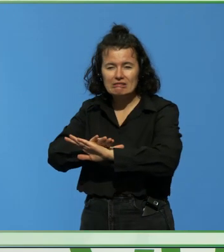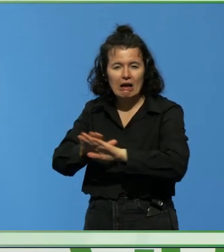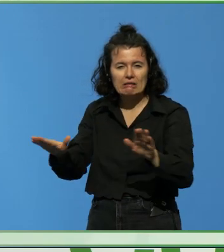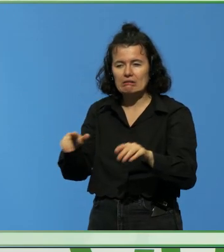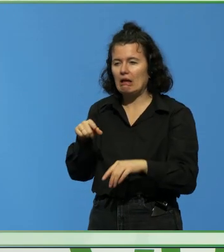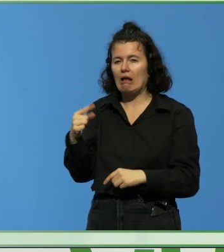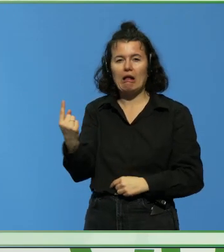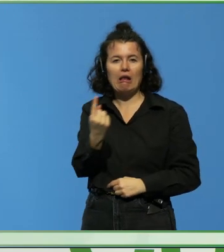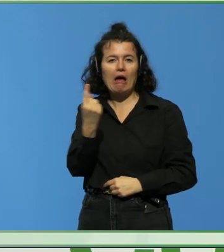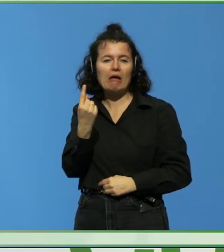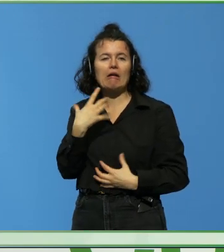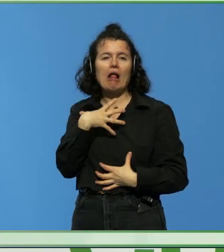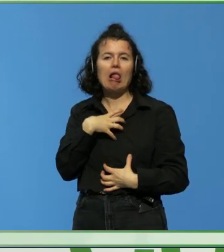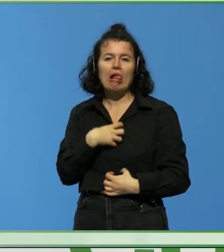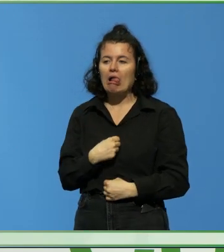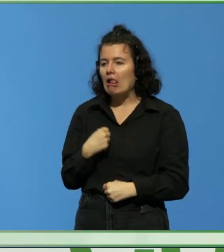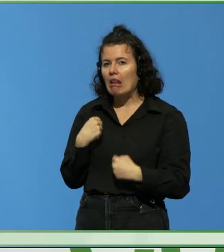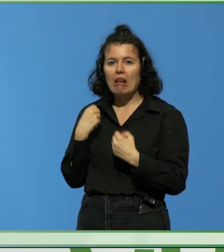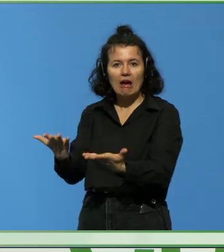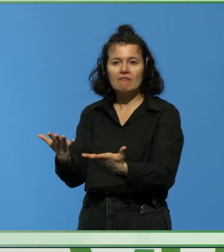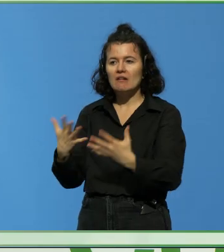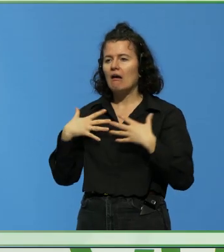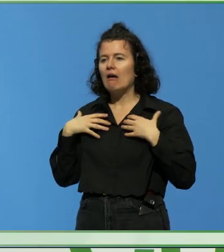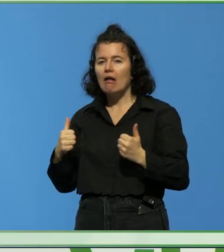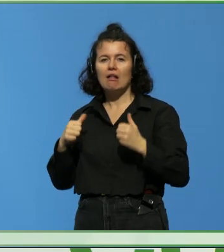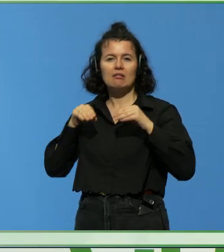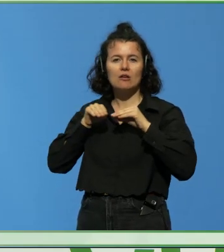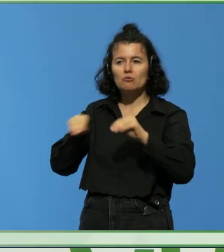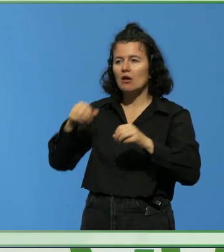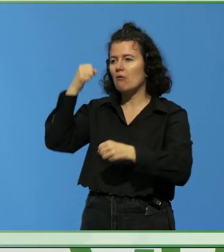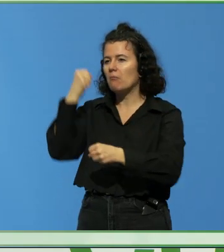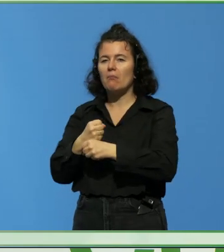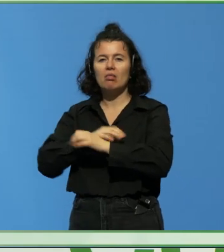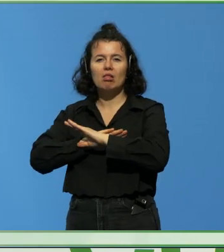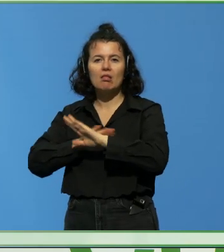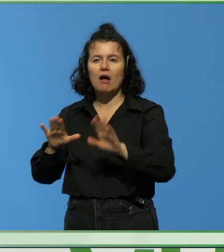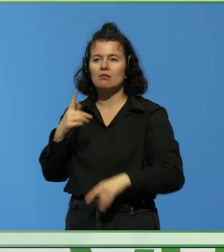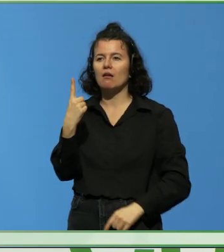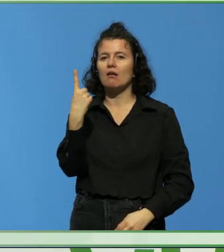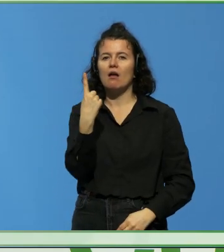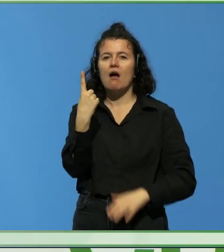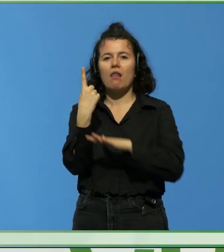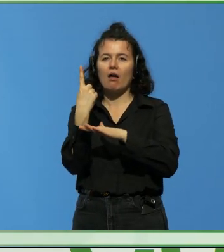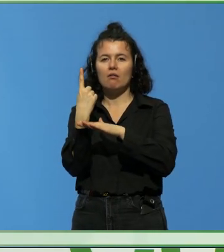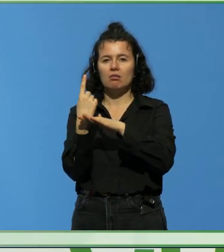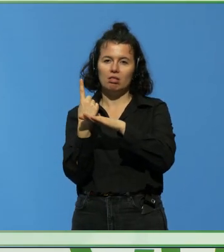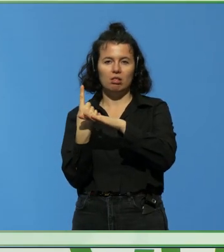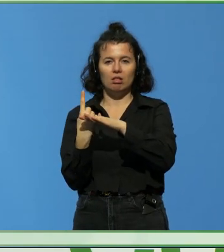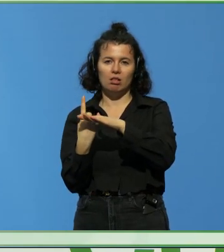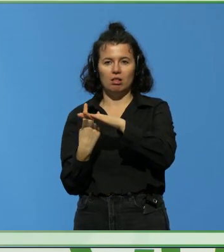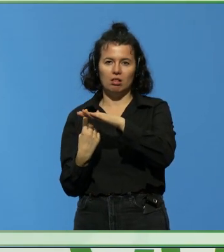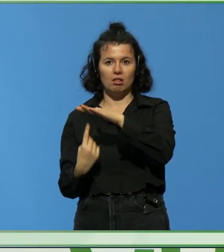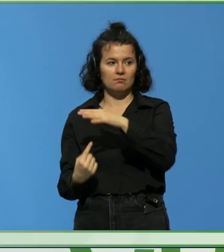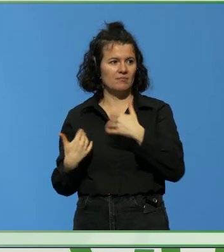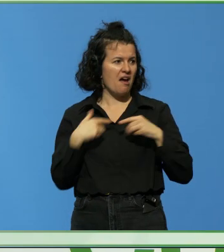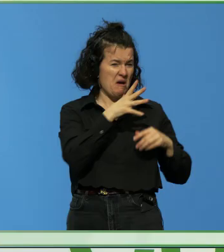of the health, education, employment. And we also seen those women and girls with disabilities